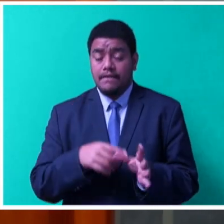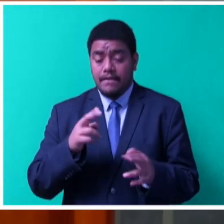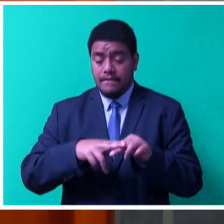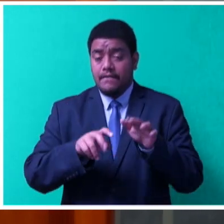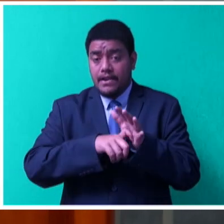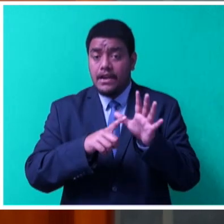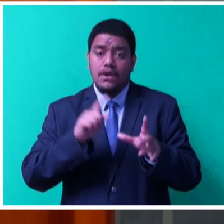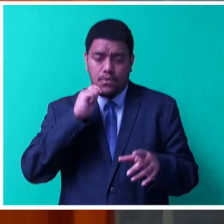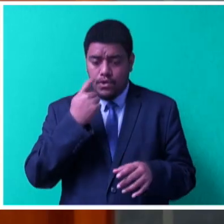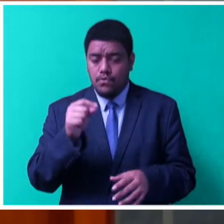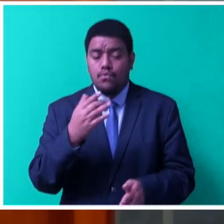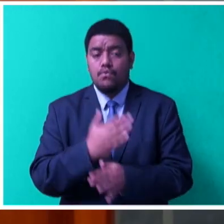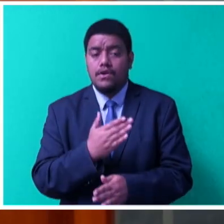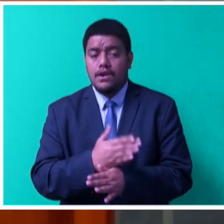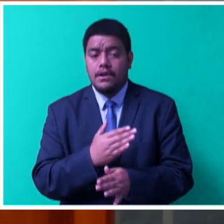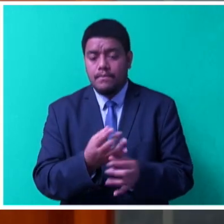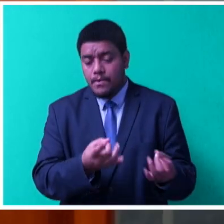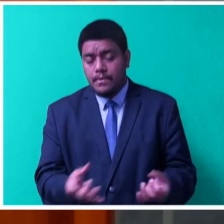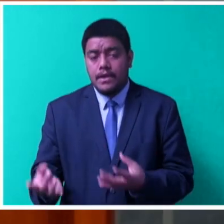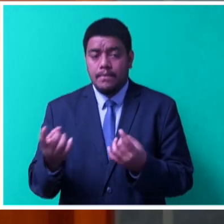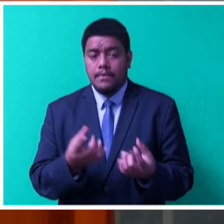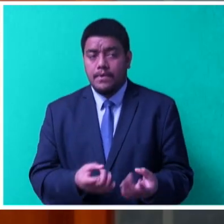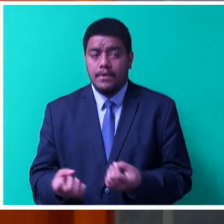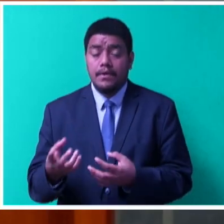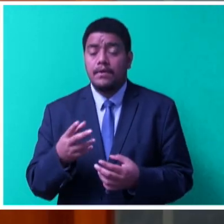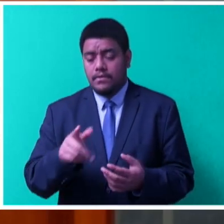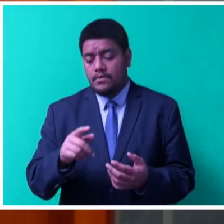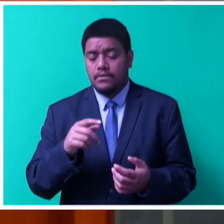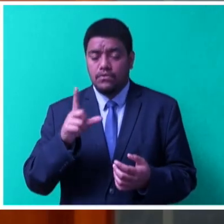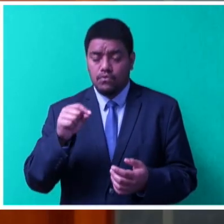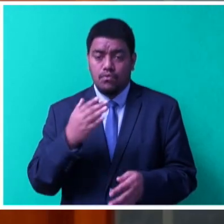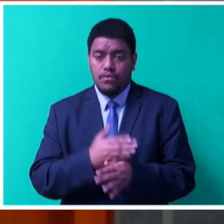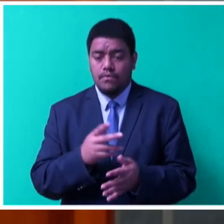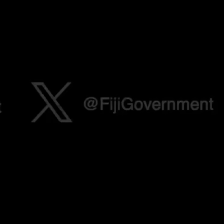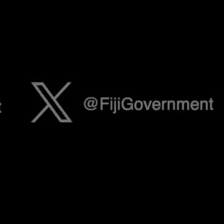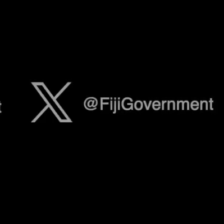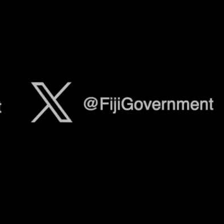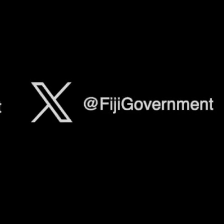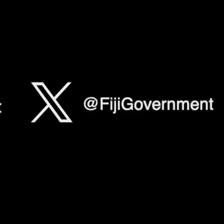preparatory work and carry out its procurement process.